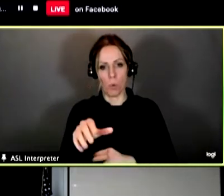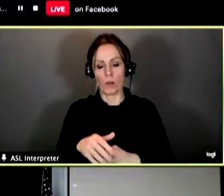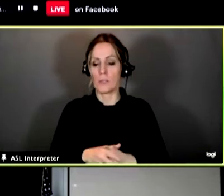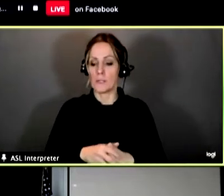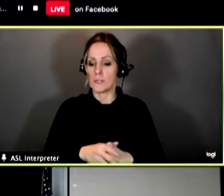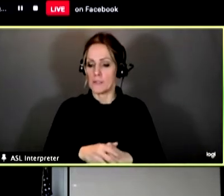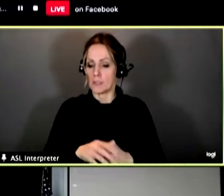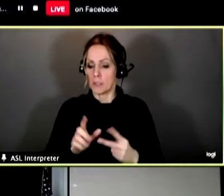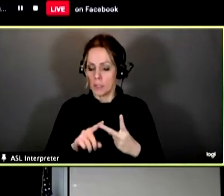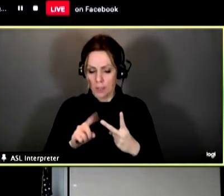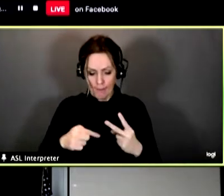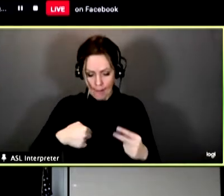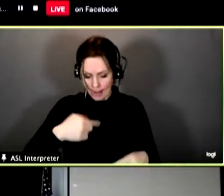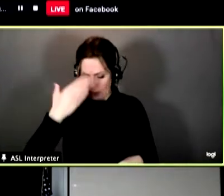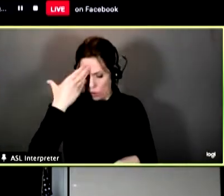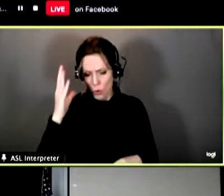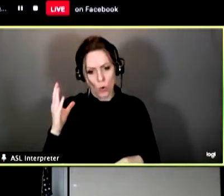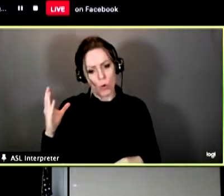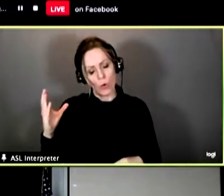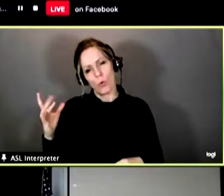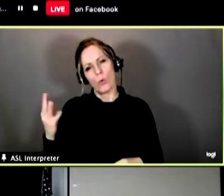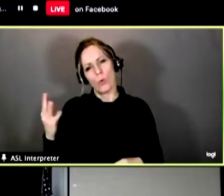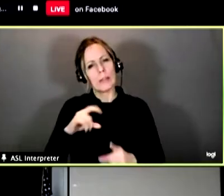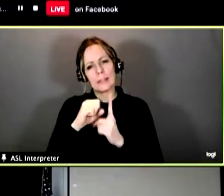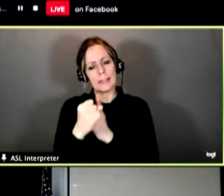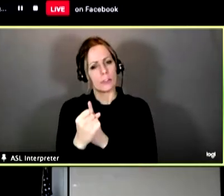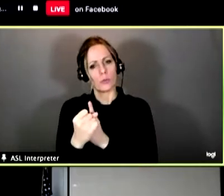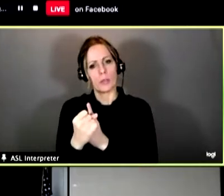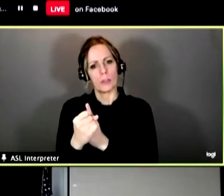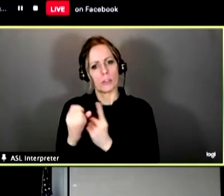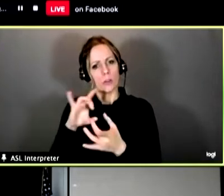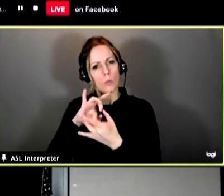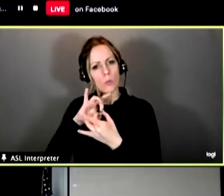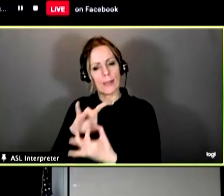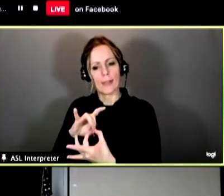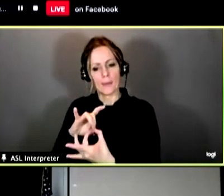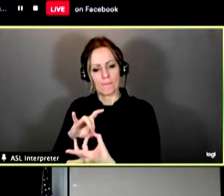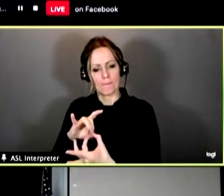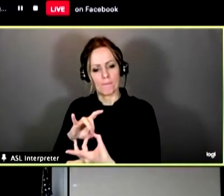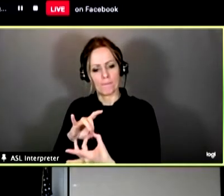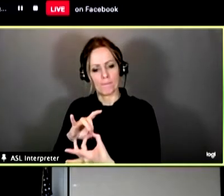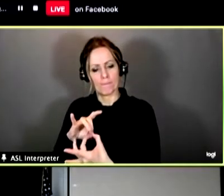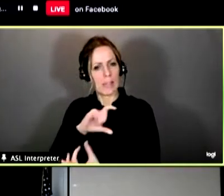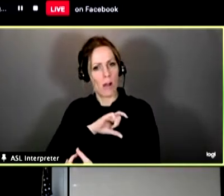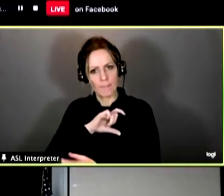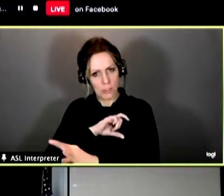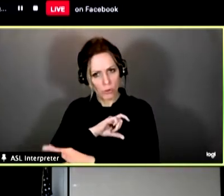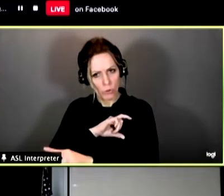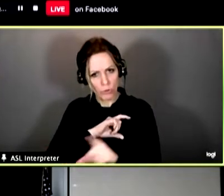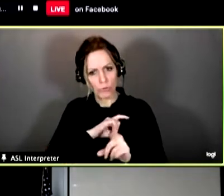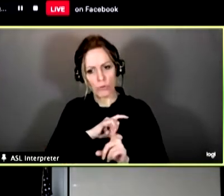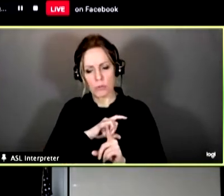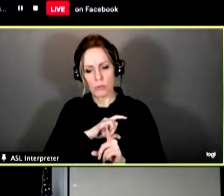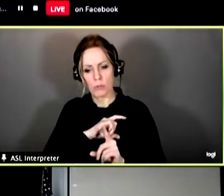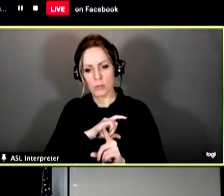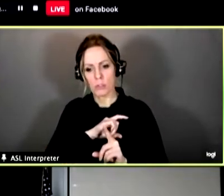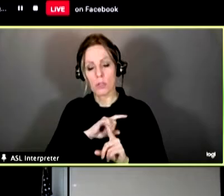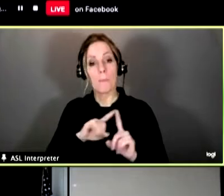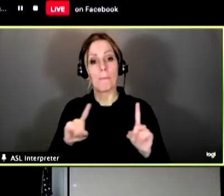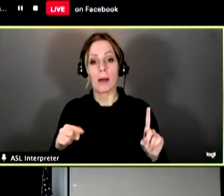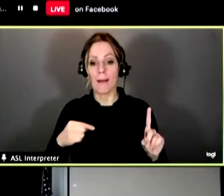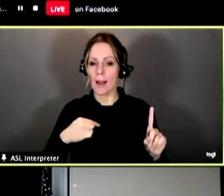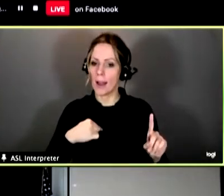I don't know what the situation is with the officers, but I sincerely hope